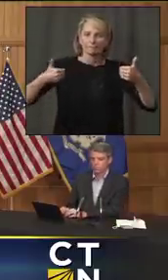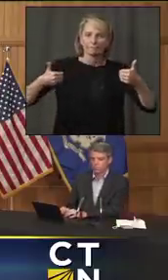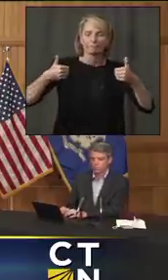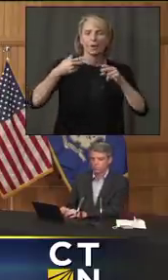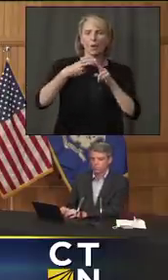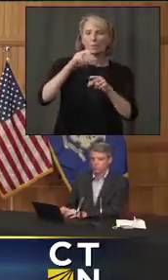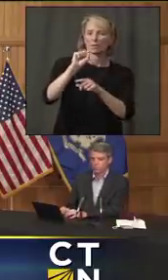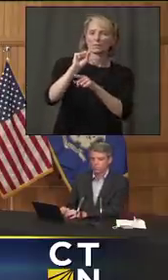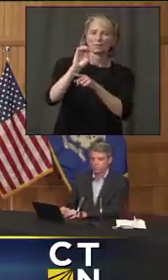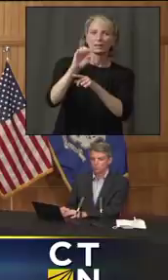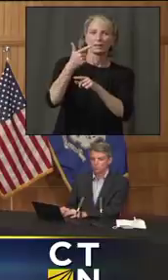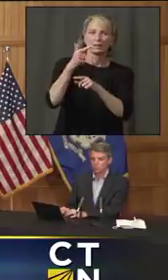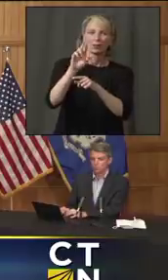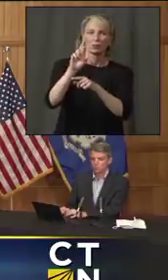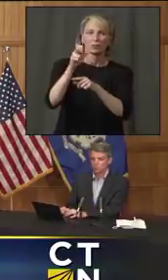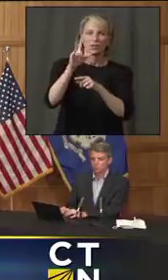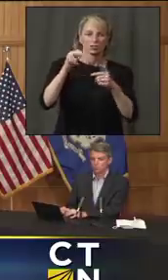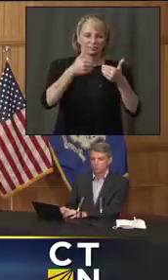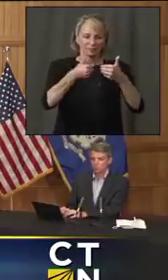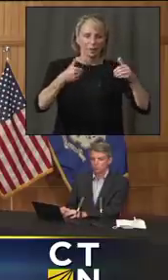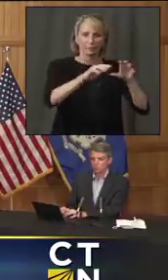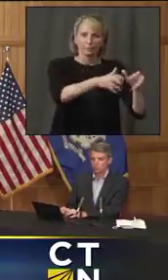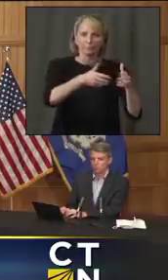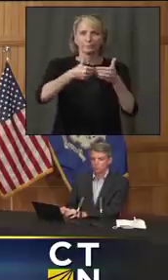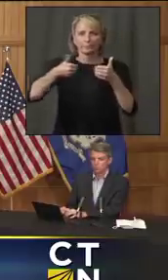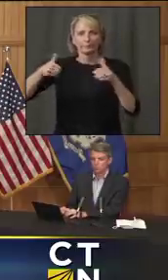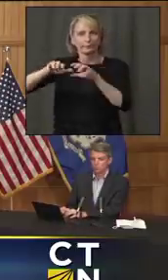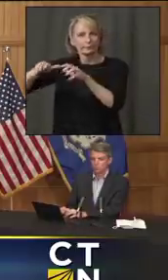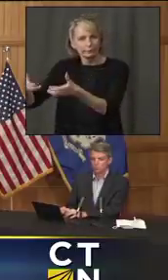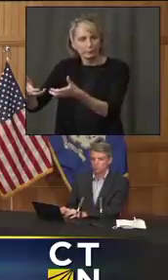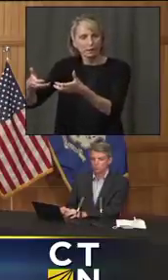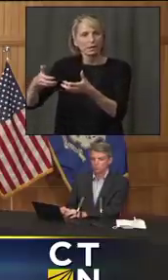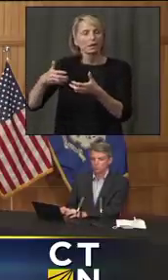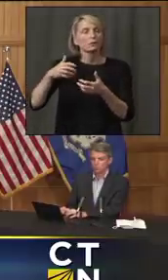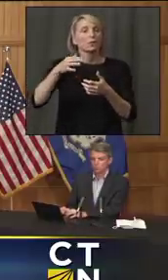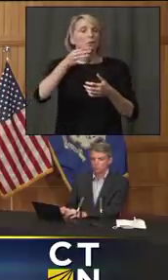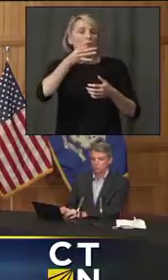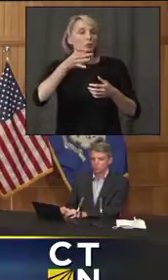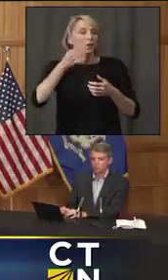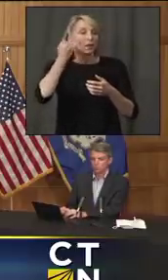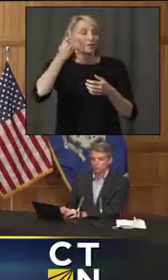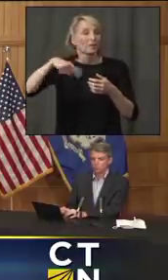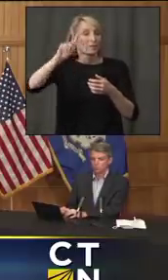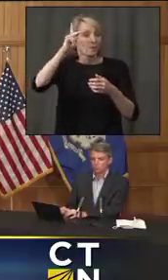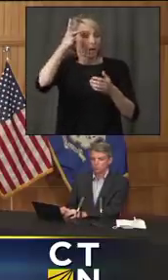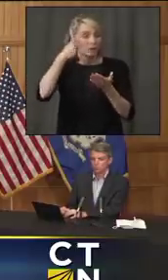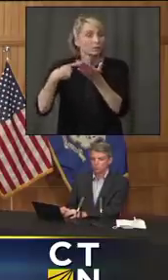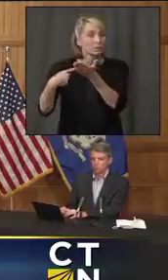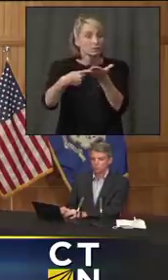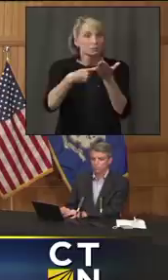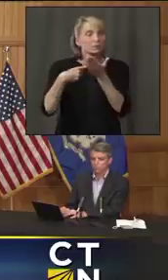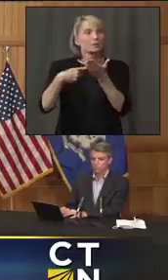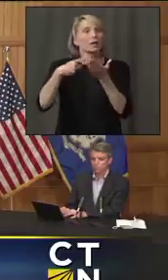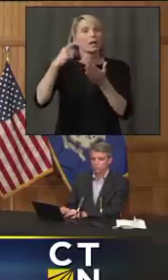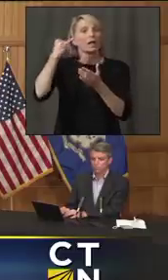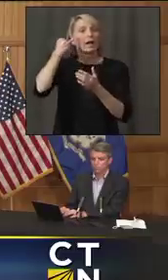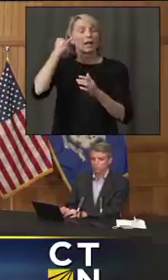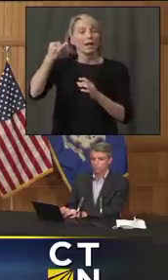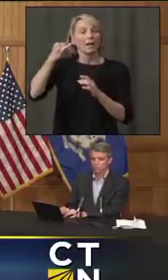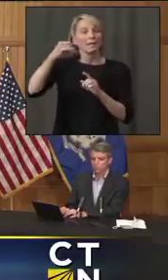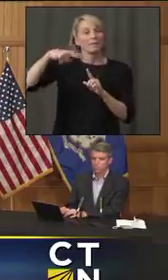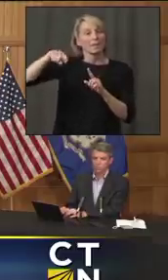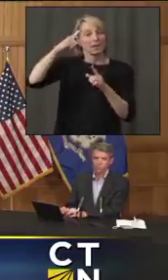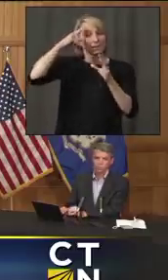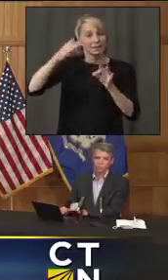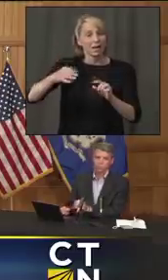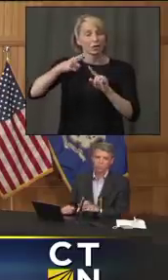I'm wondering that in the upcoming special session, if the General Assembly decided to take away some local zoning